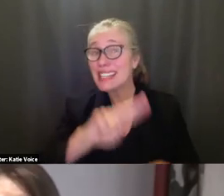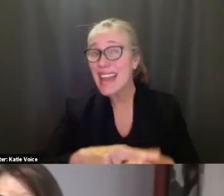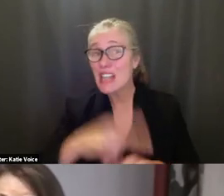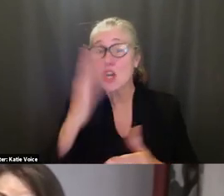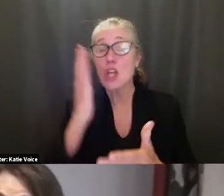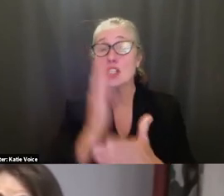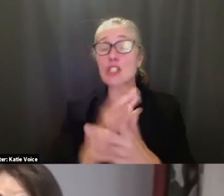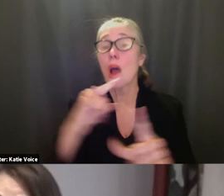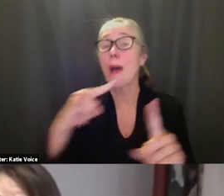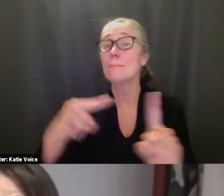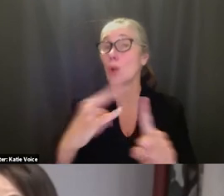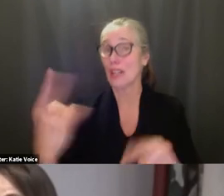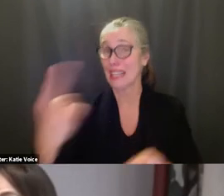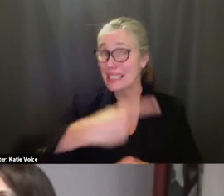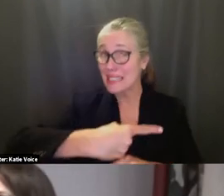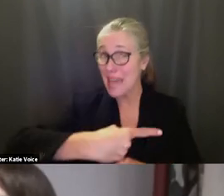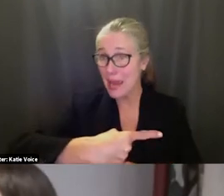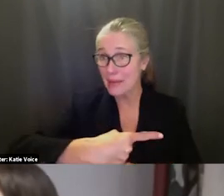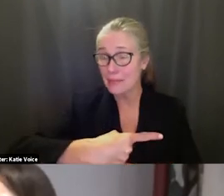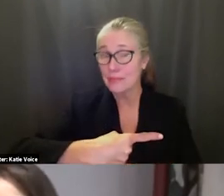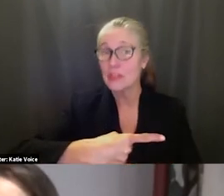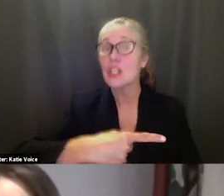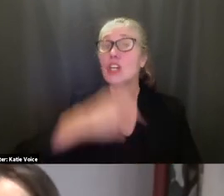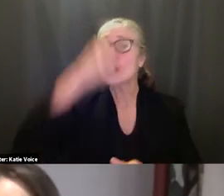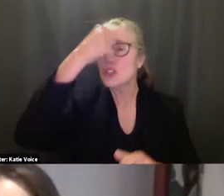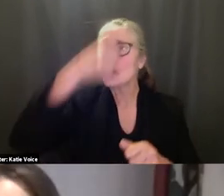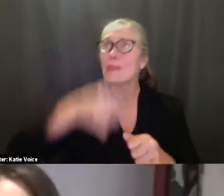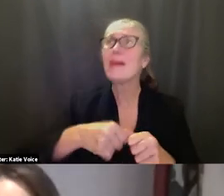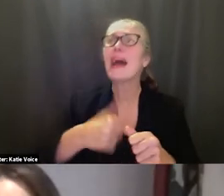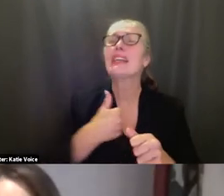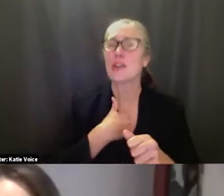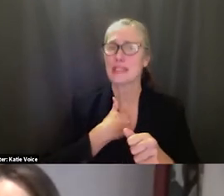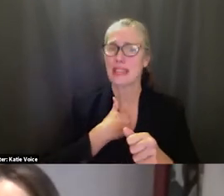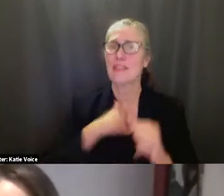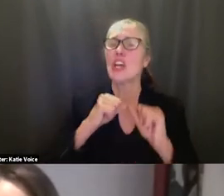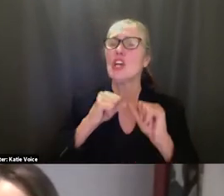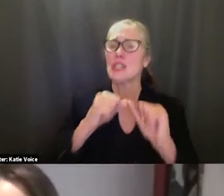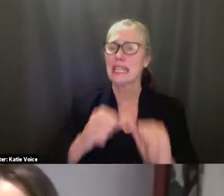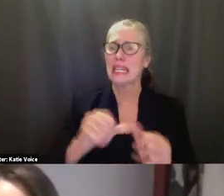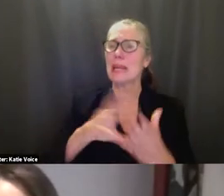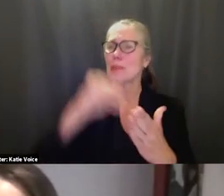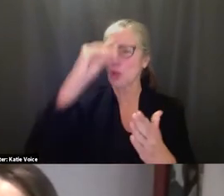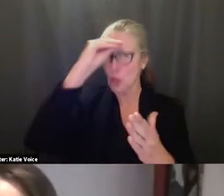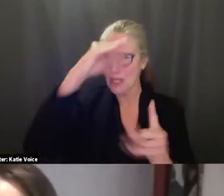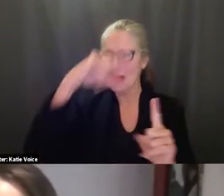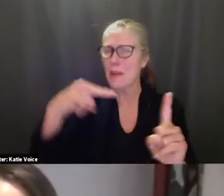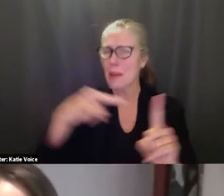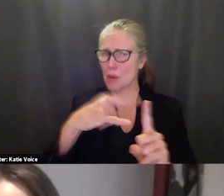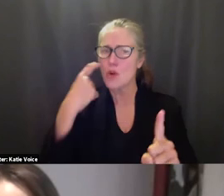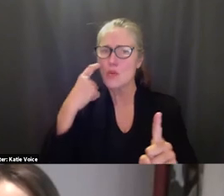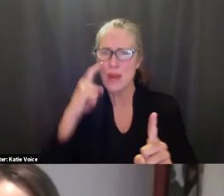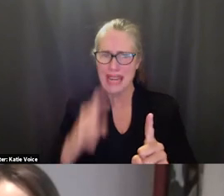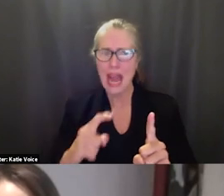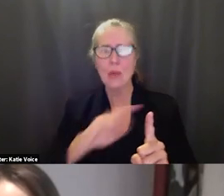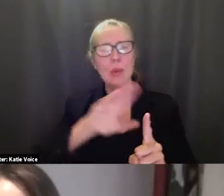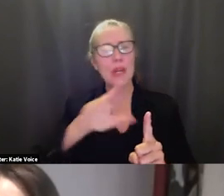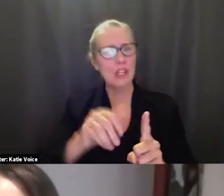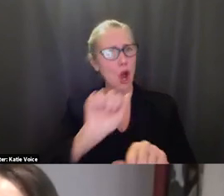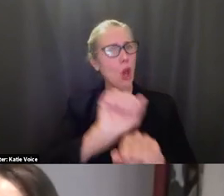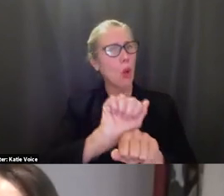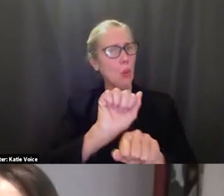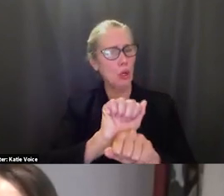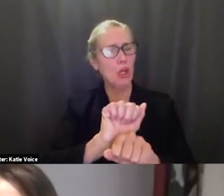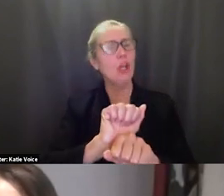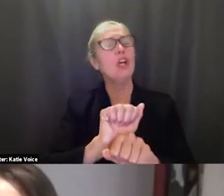bullying day a day when we should remind ourselves to keep learning about bullying and recognizing how we can all work to prevent